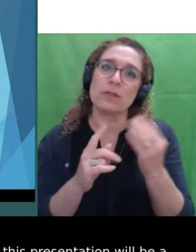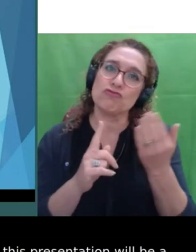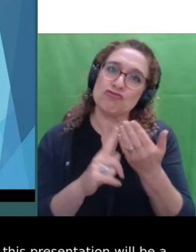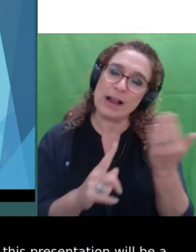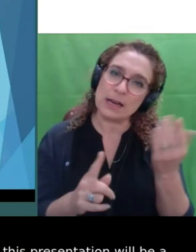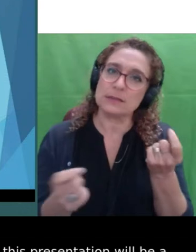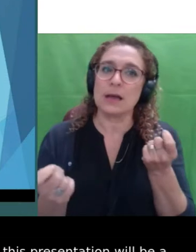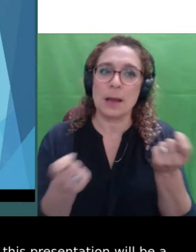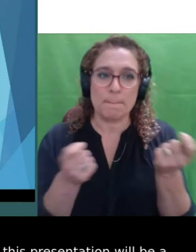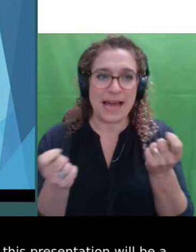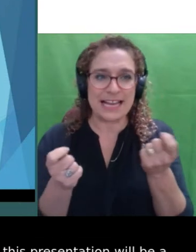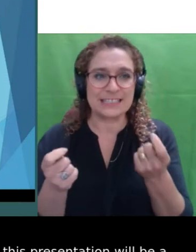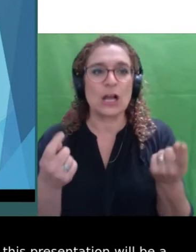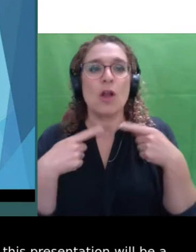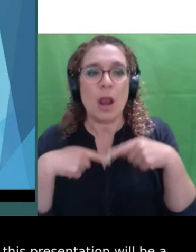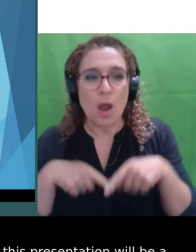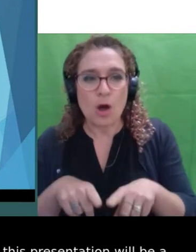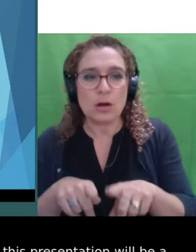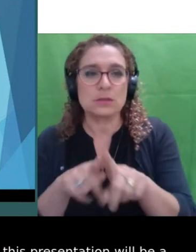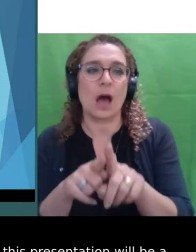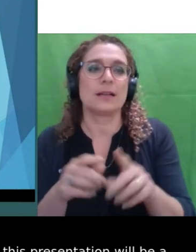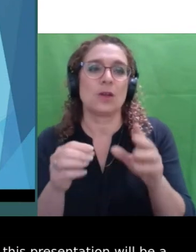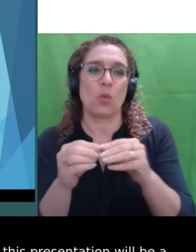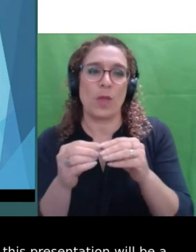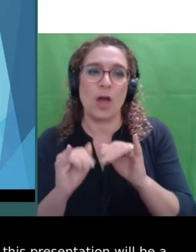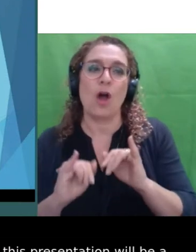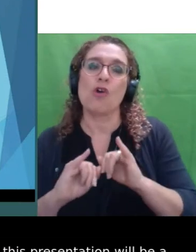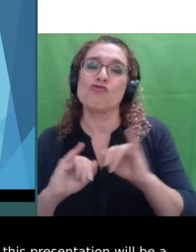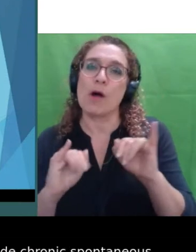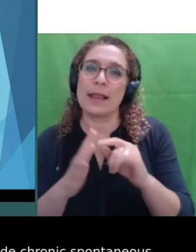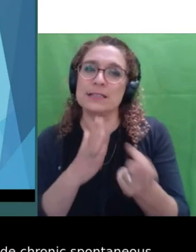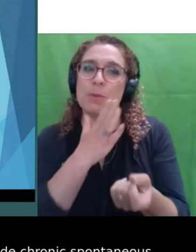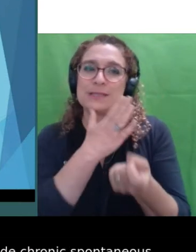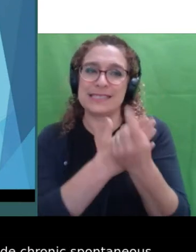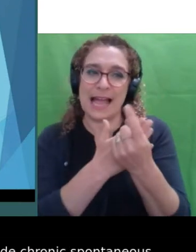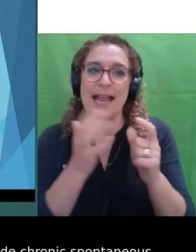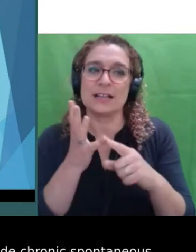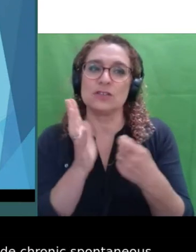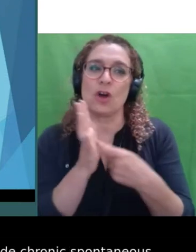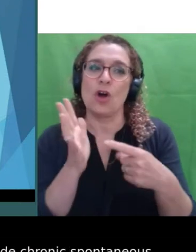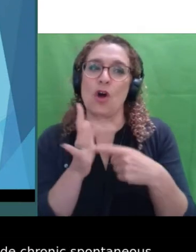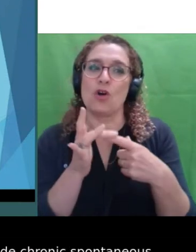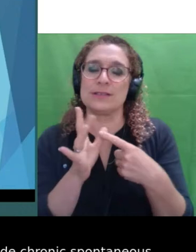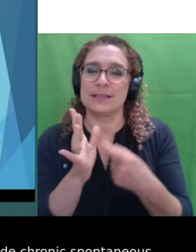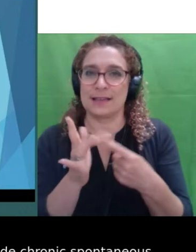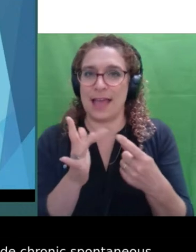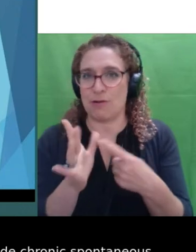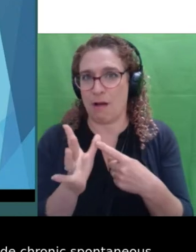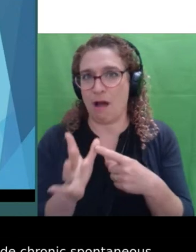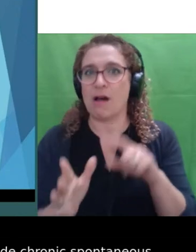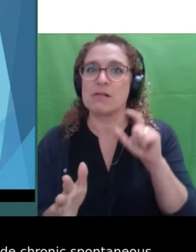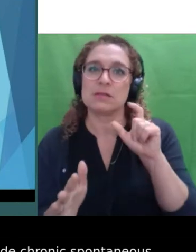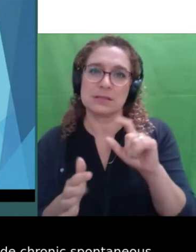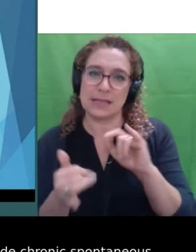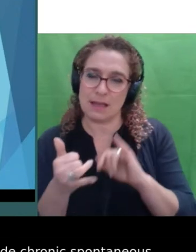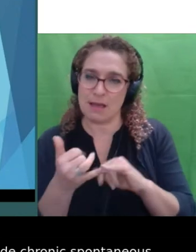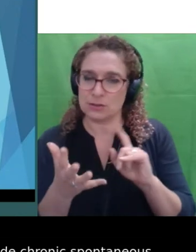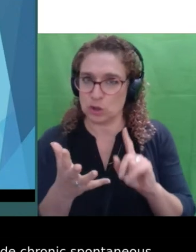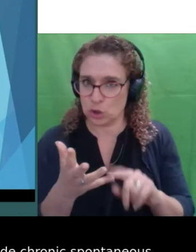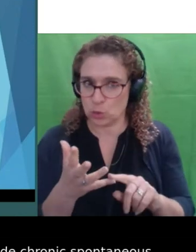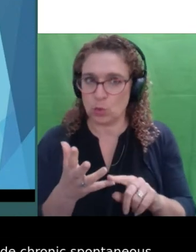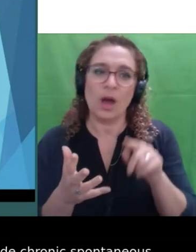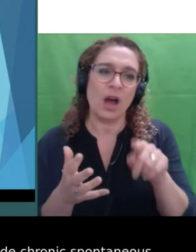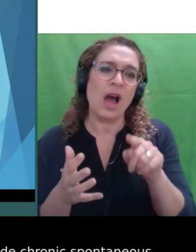urticaria which can also occur with atopic dermatitis but also can be a separate